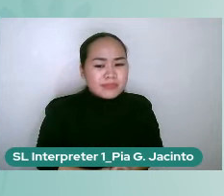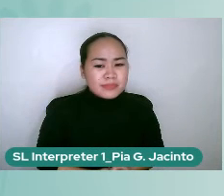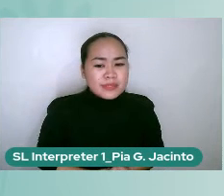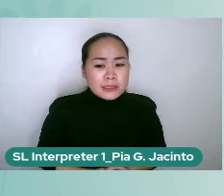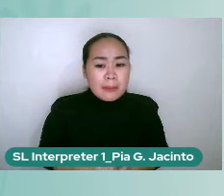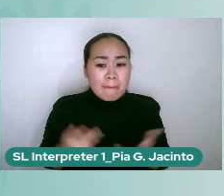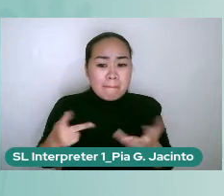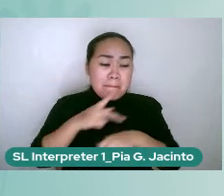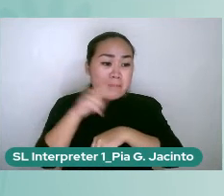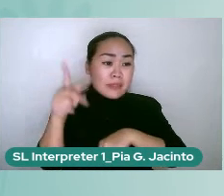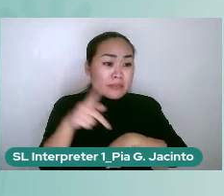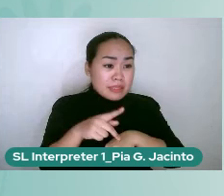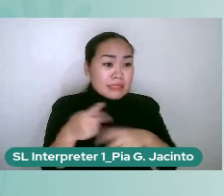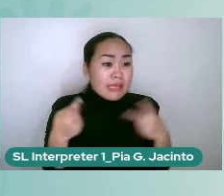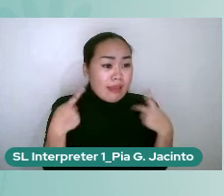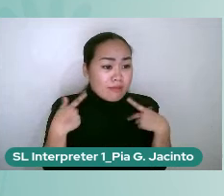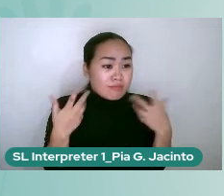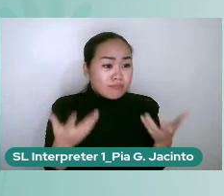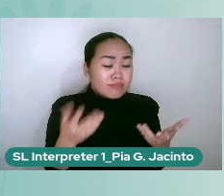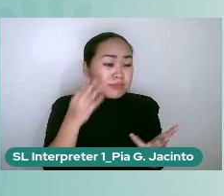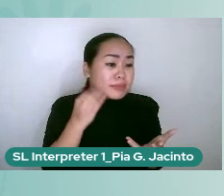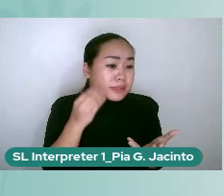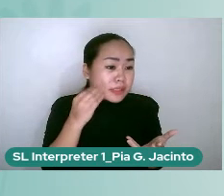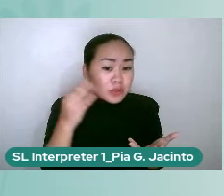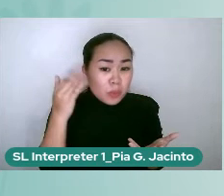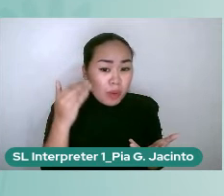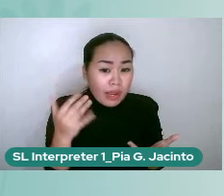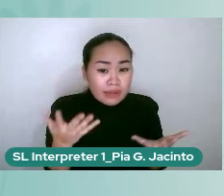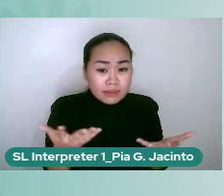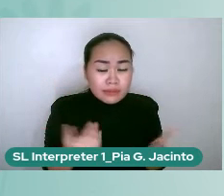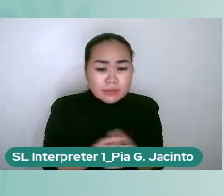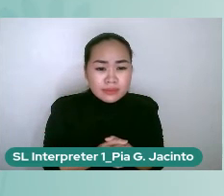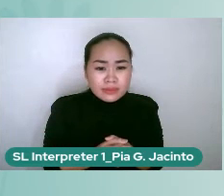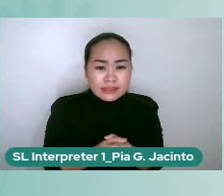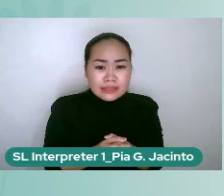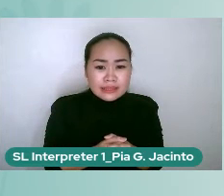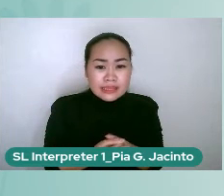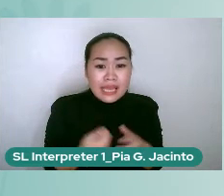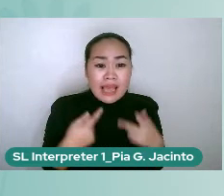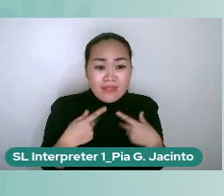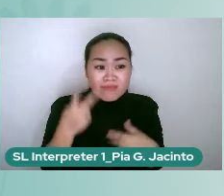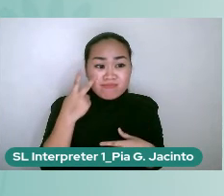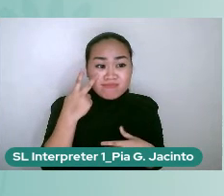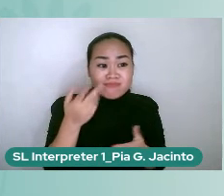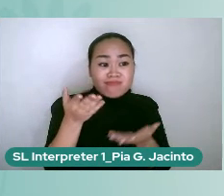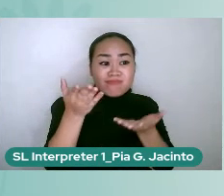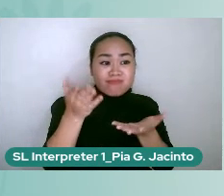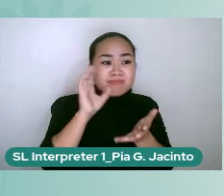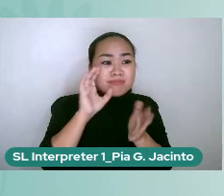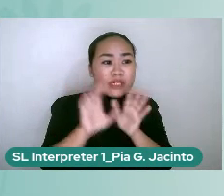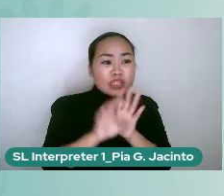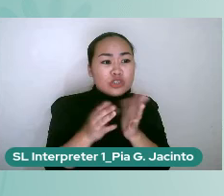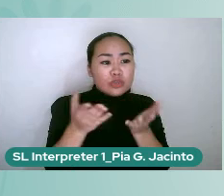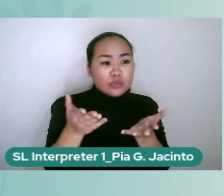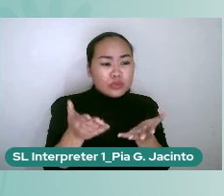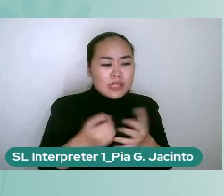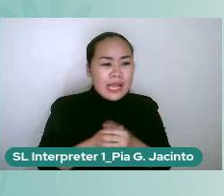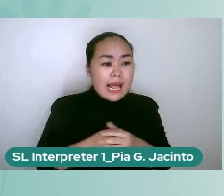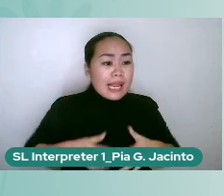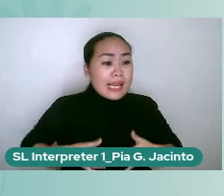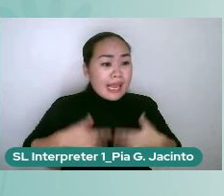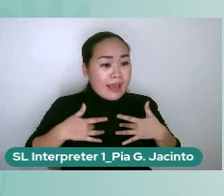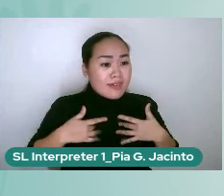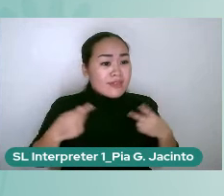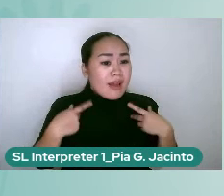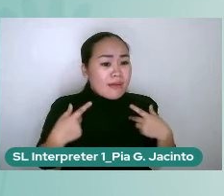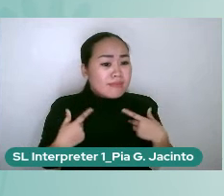acknowledged for its success, because while we see here in the graph that mortality has been stagnant, in fact, what we